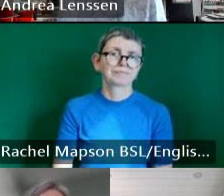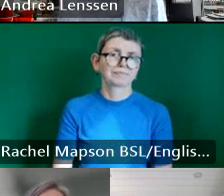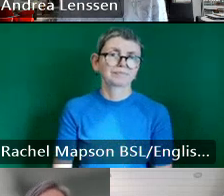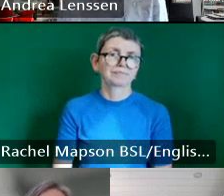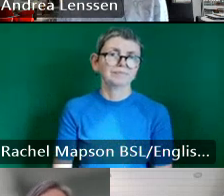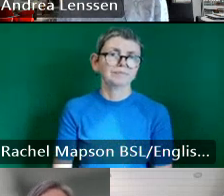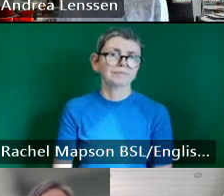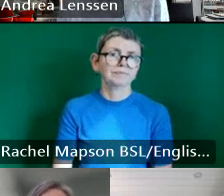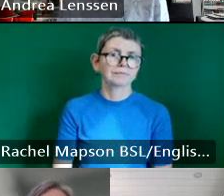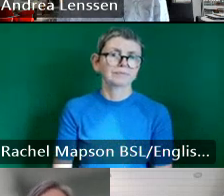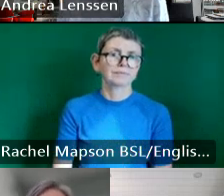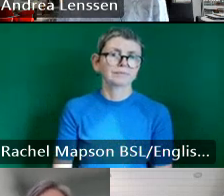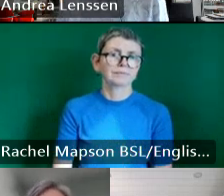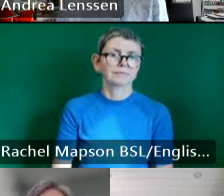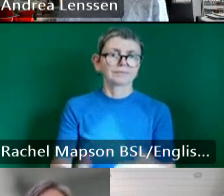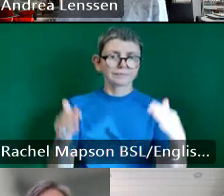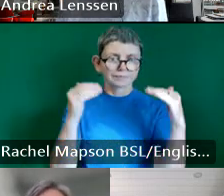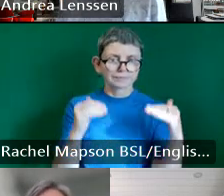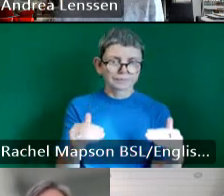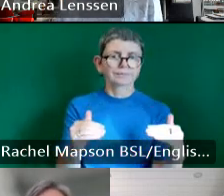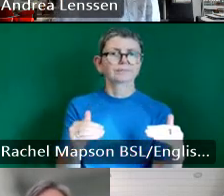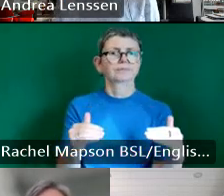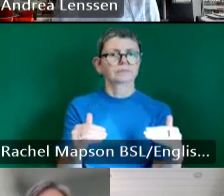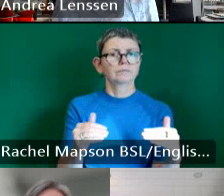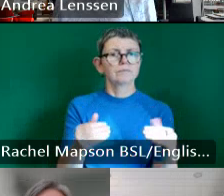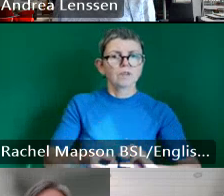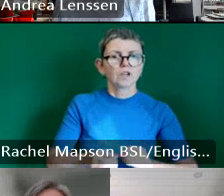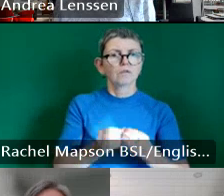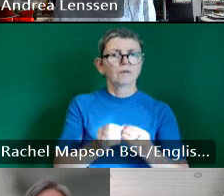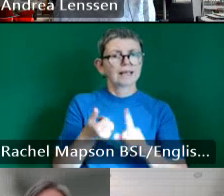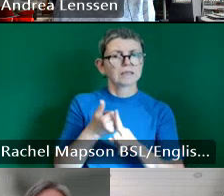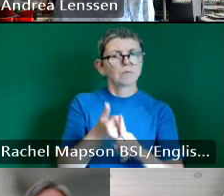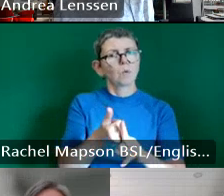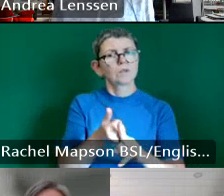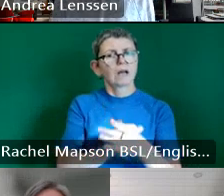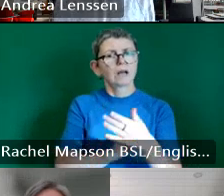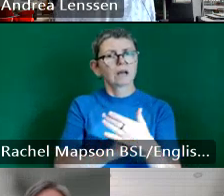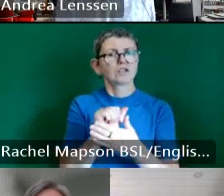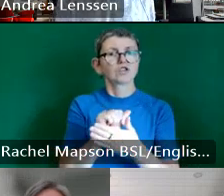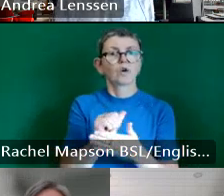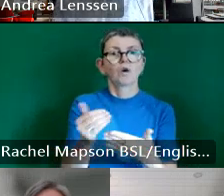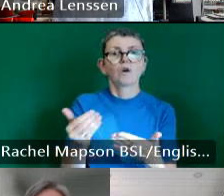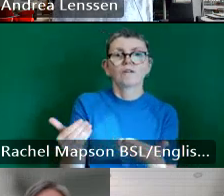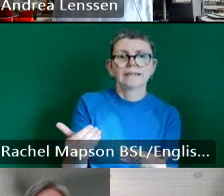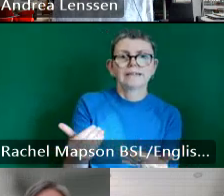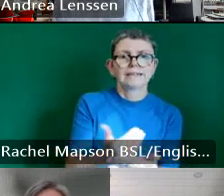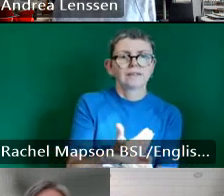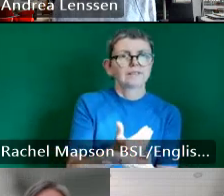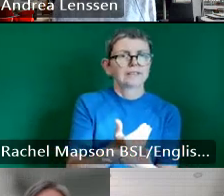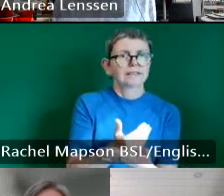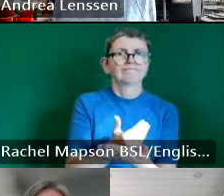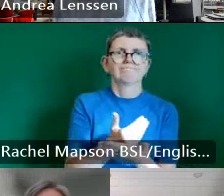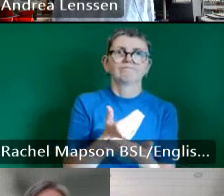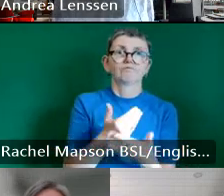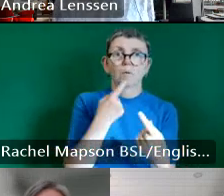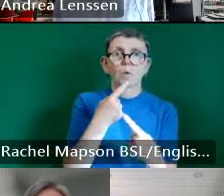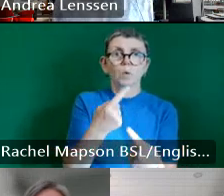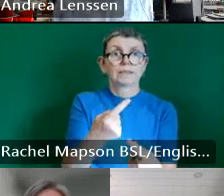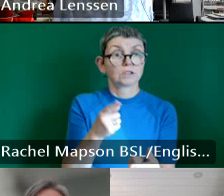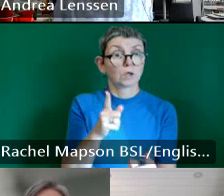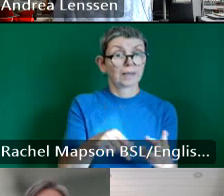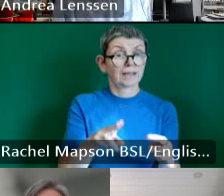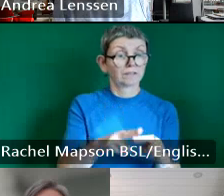to create a supportive culture of safe reporting. So if you think about, if I experience an issue, do